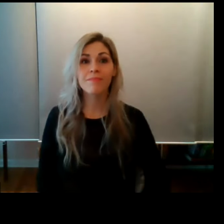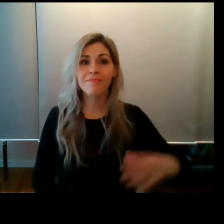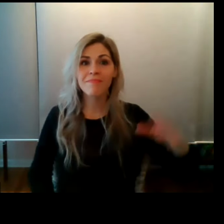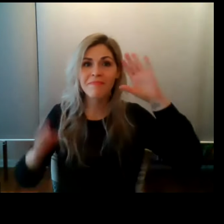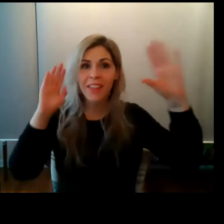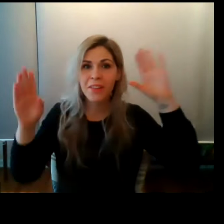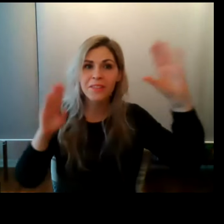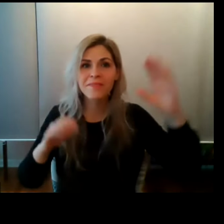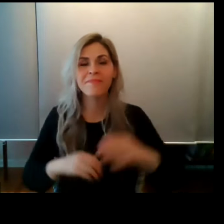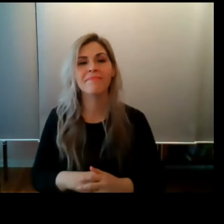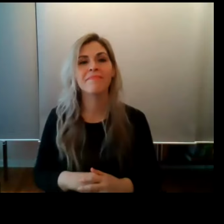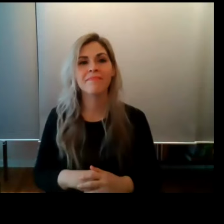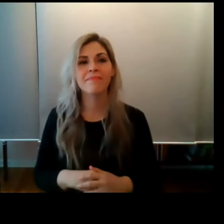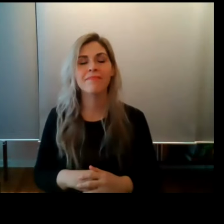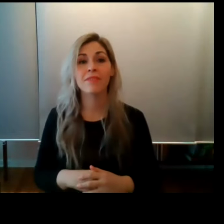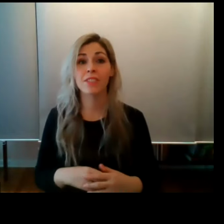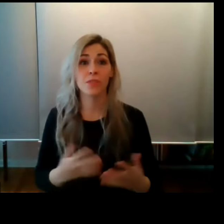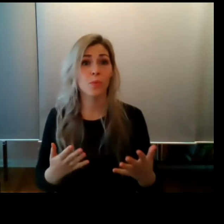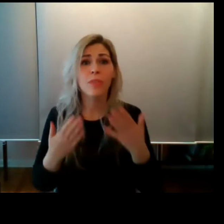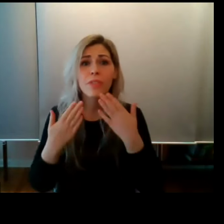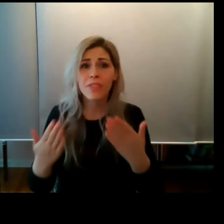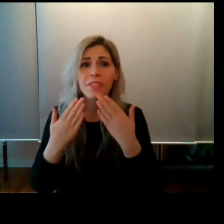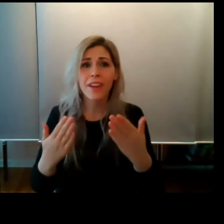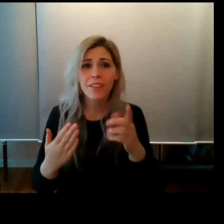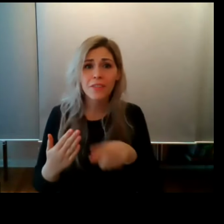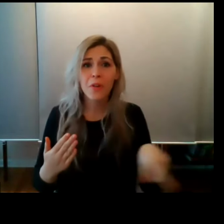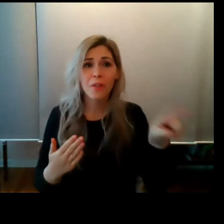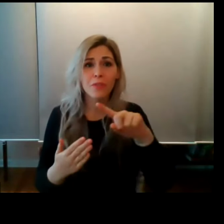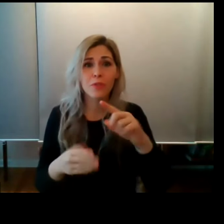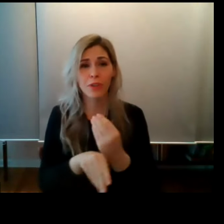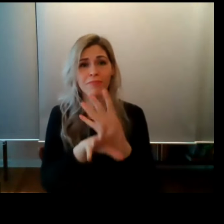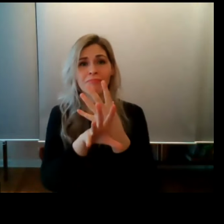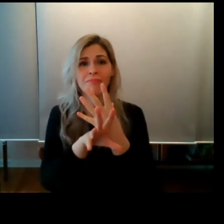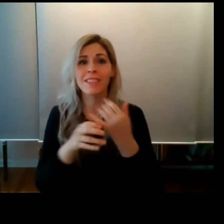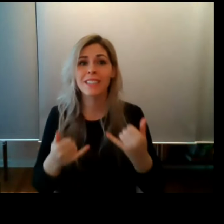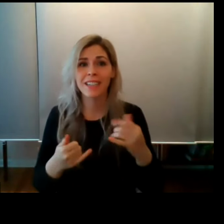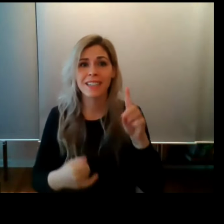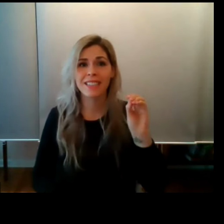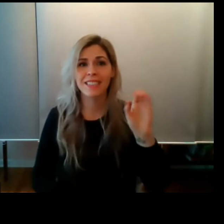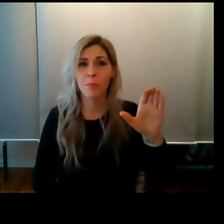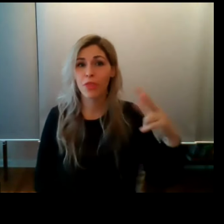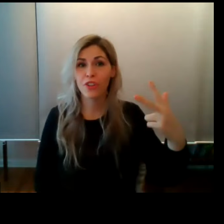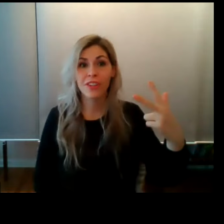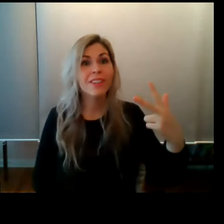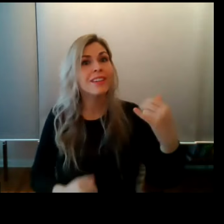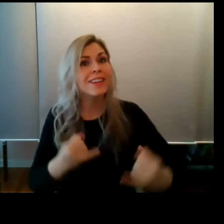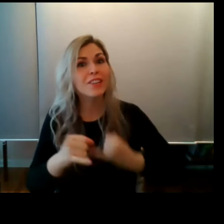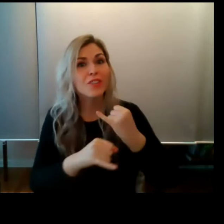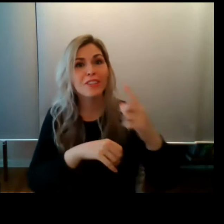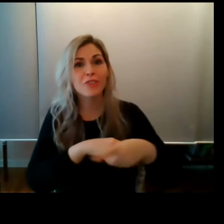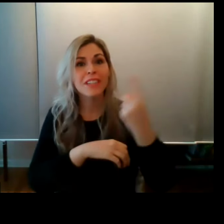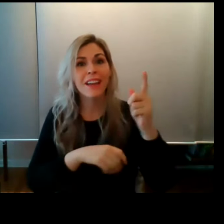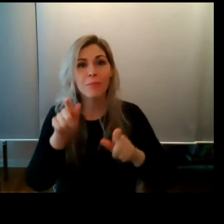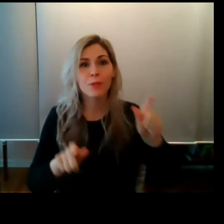Hello. I would like to thank everyone for joining us today, December 3rd, International Day of Persons with